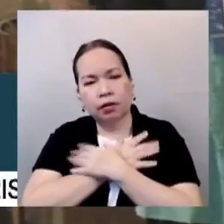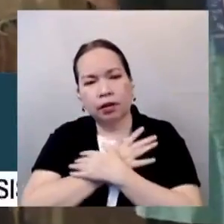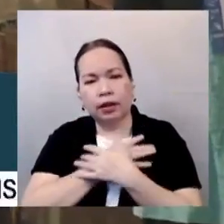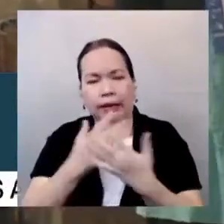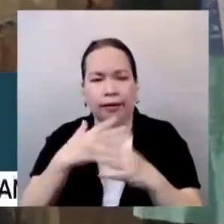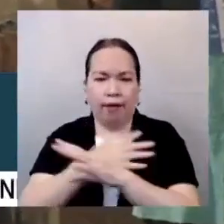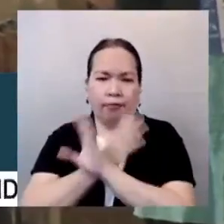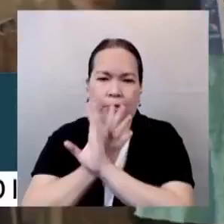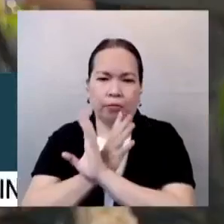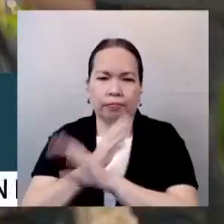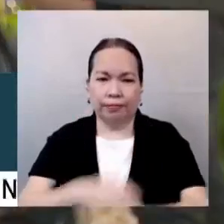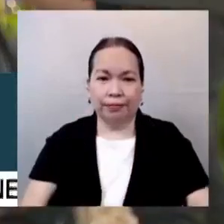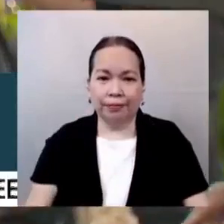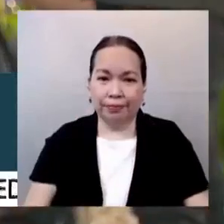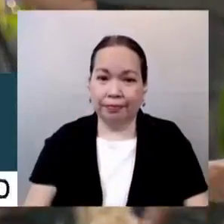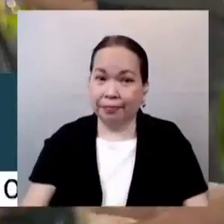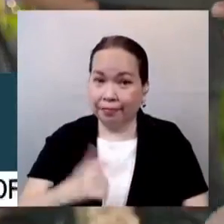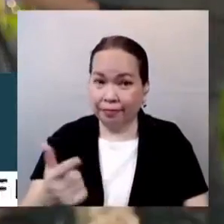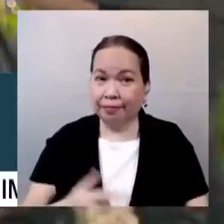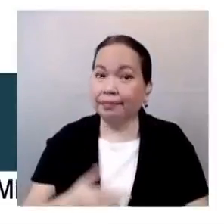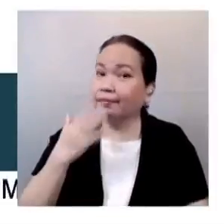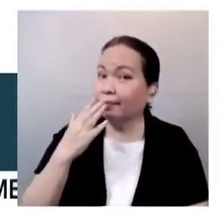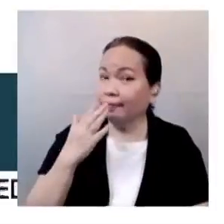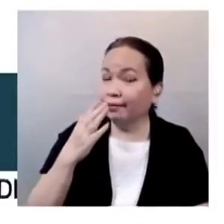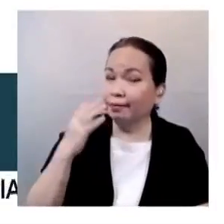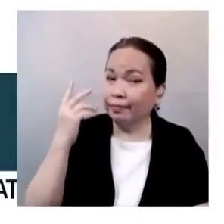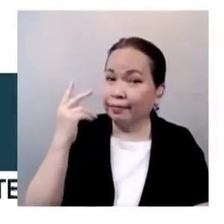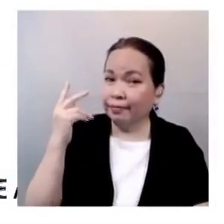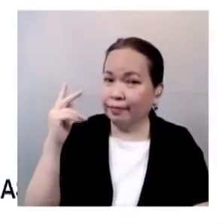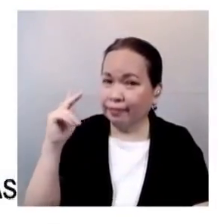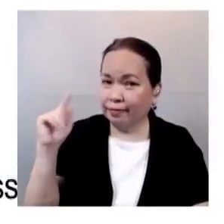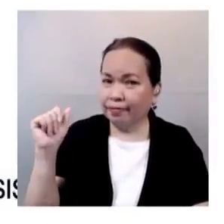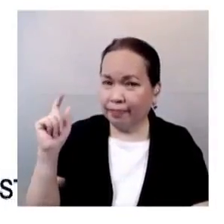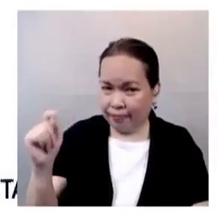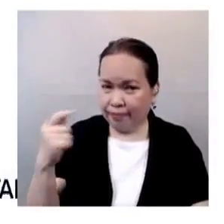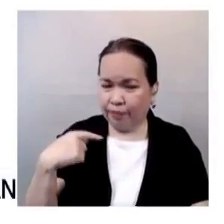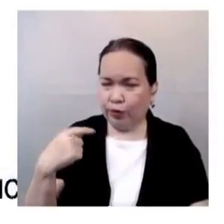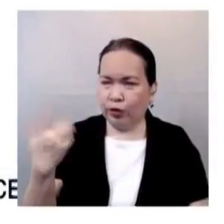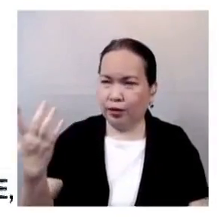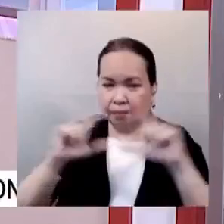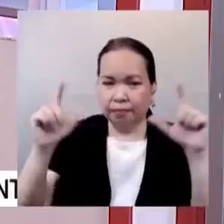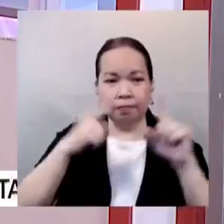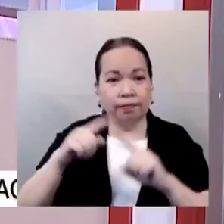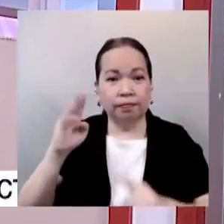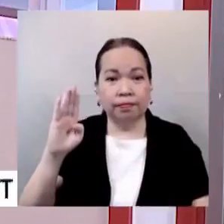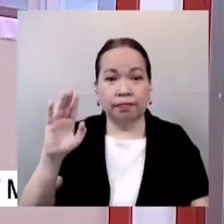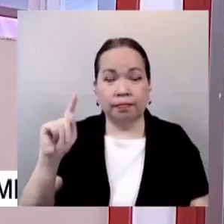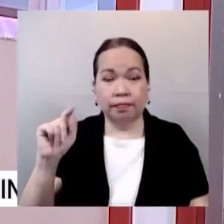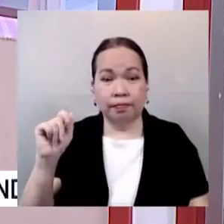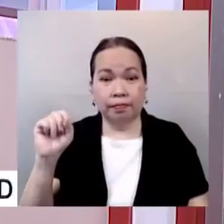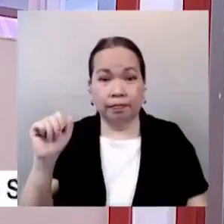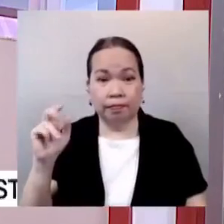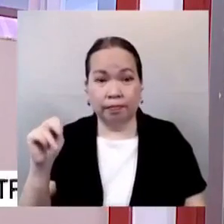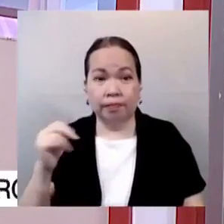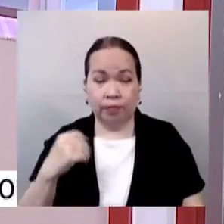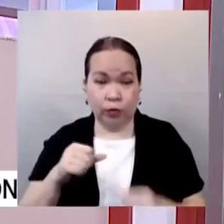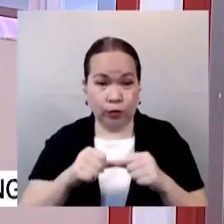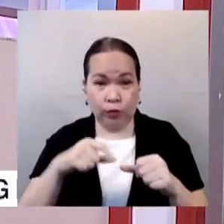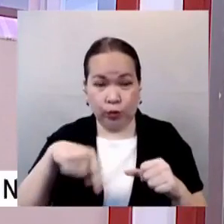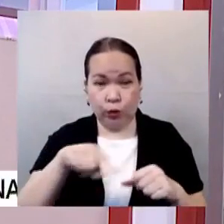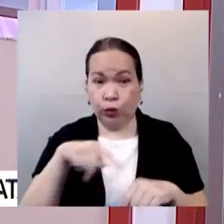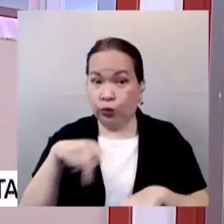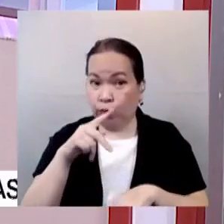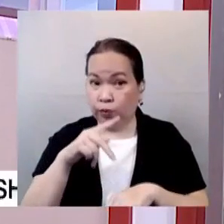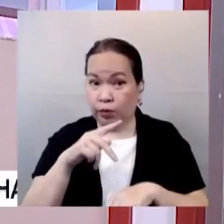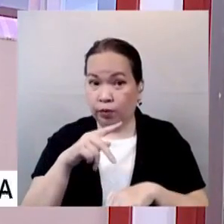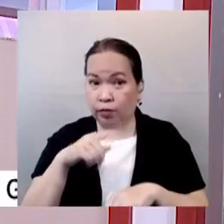City. Carmina. Thanks a lot. Katrina Domingo there joining us live from the Batasan Pambansa. Over 20,000 personnel from the police